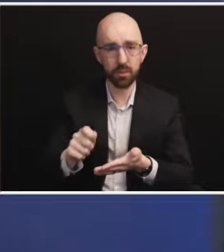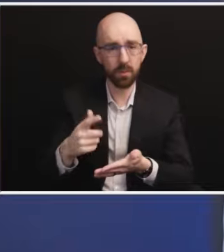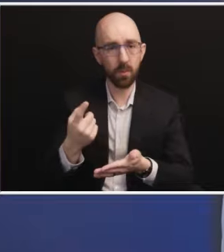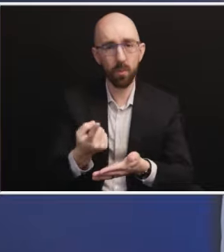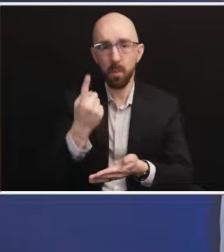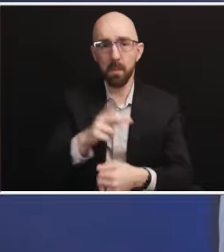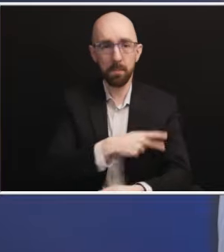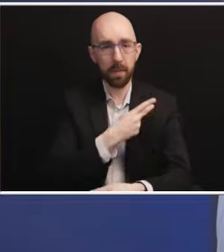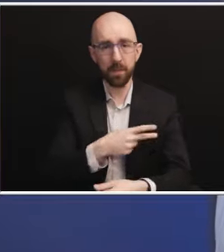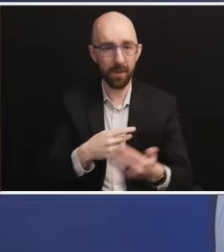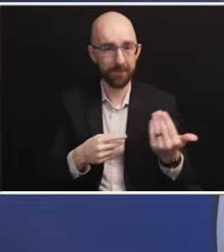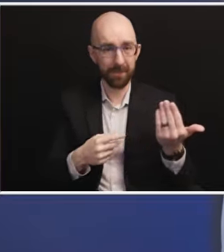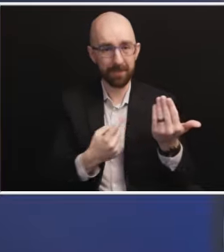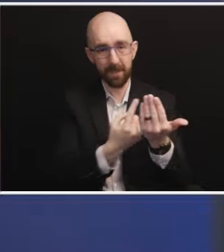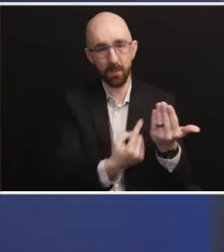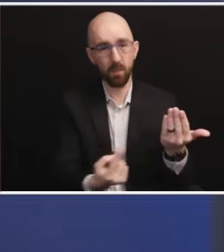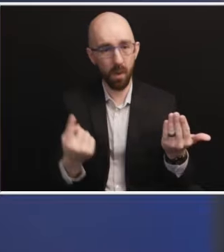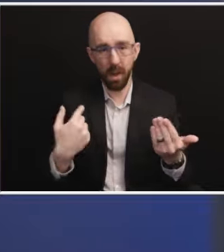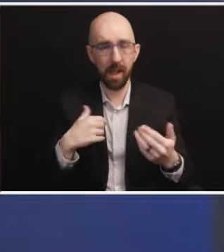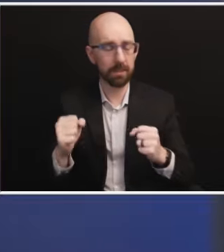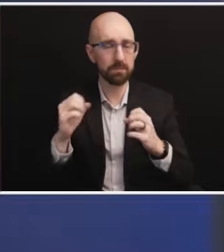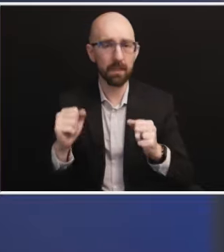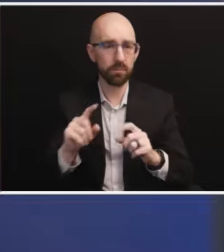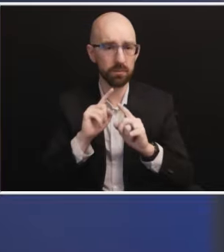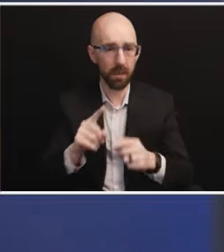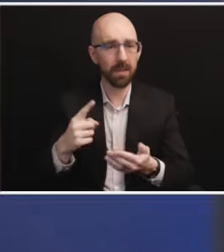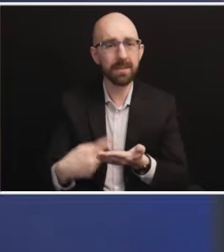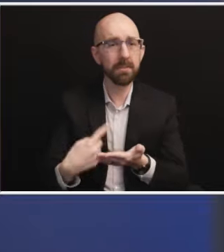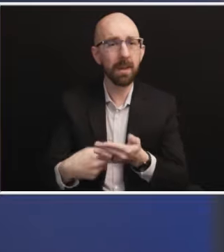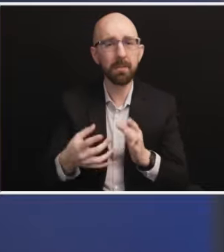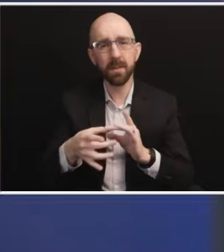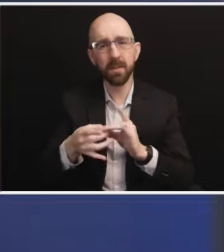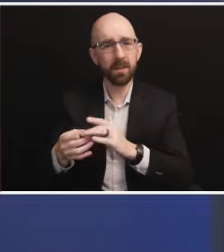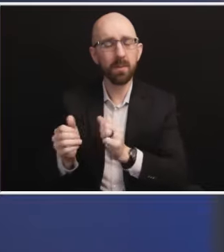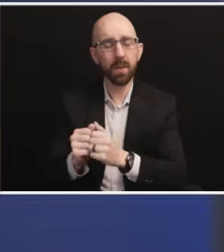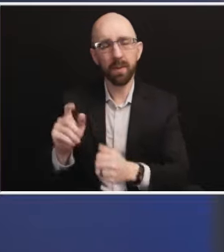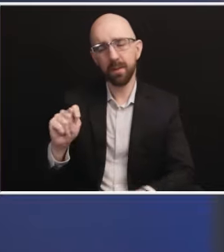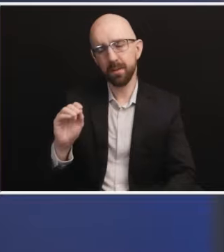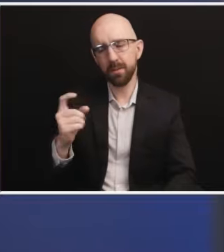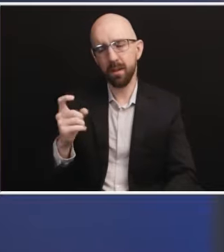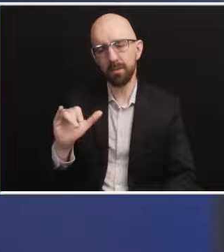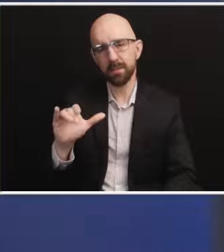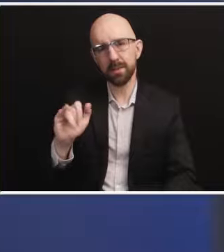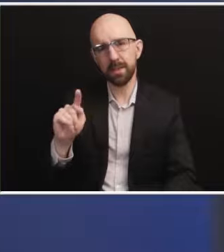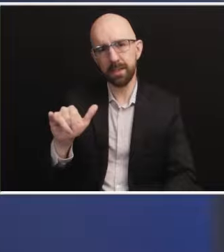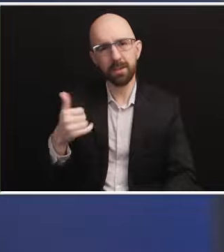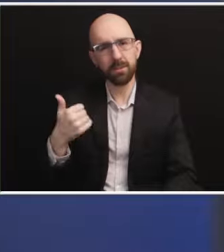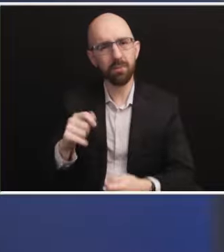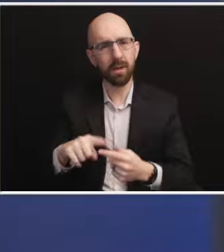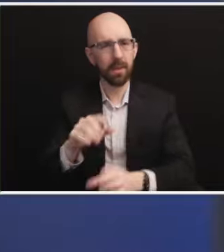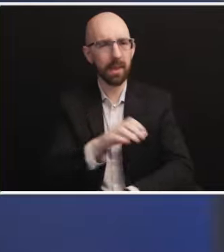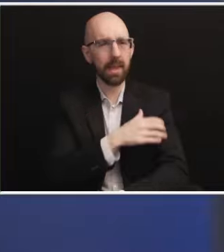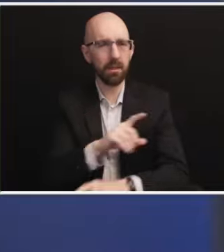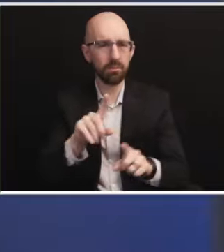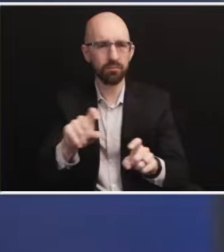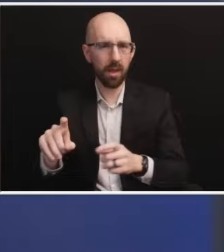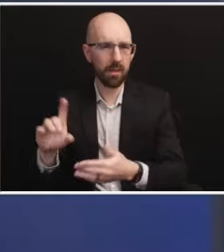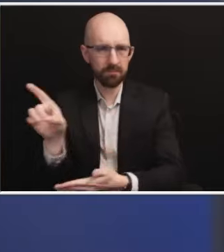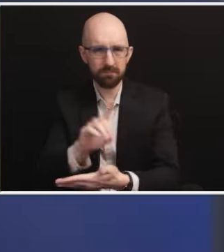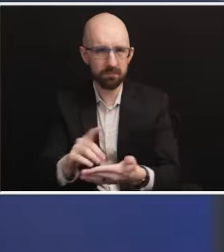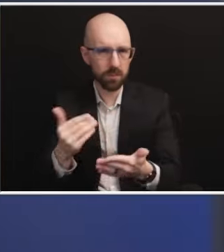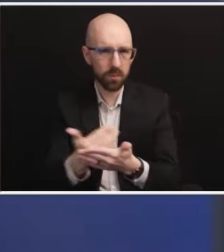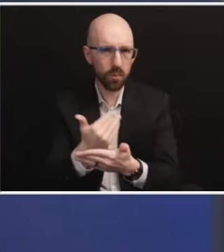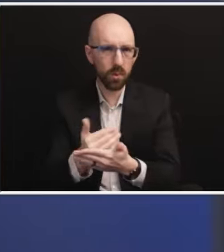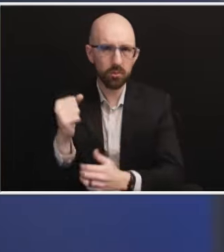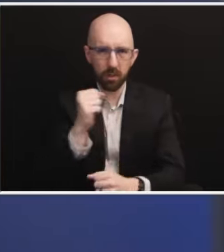response. Sometimes it's associated with toxicity. So we're trying to use these clinical trials and design new strategies to target